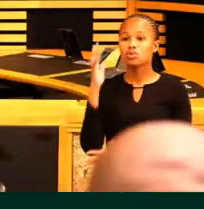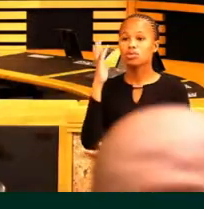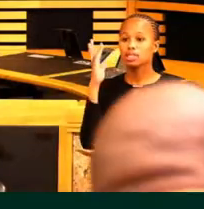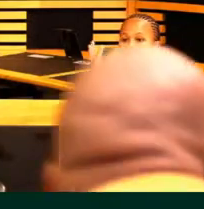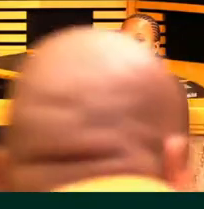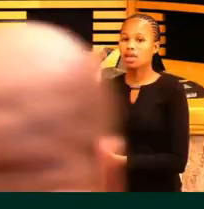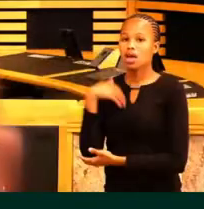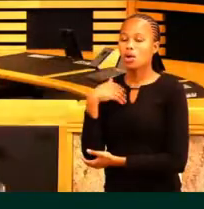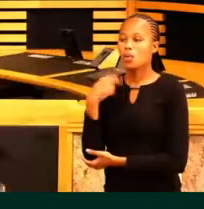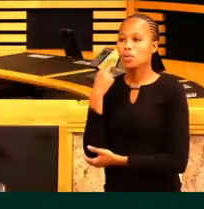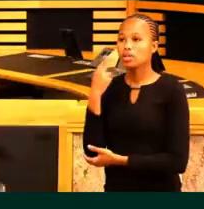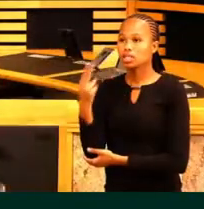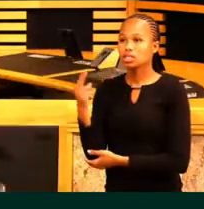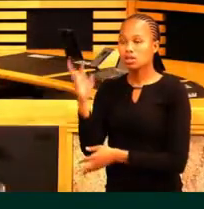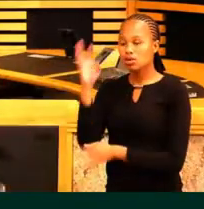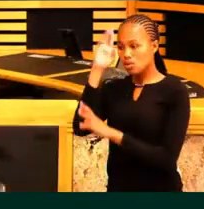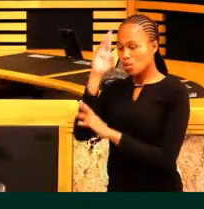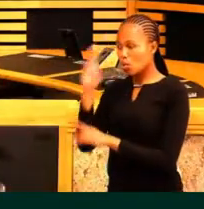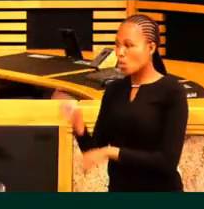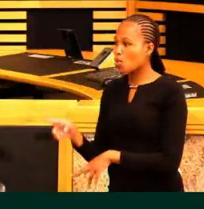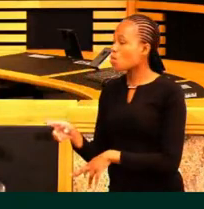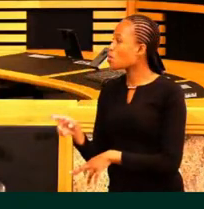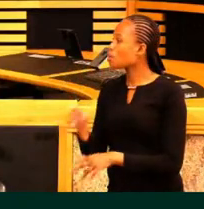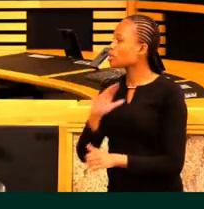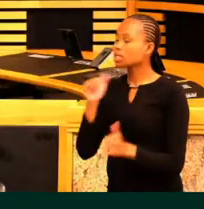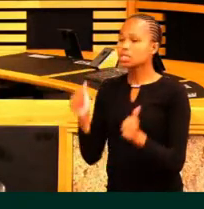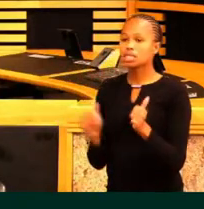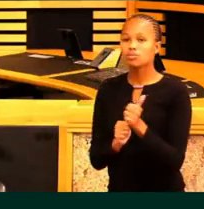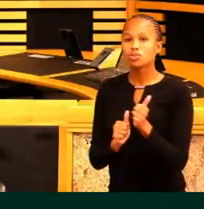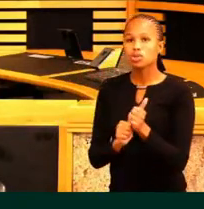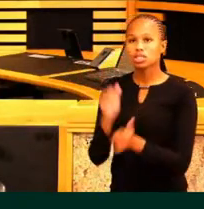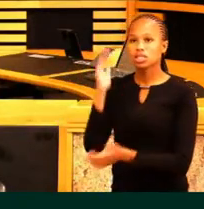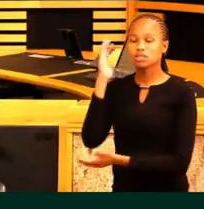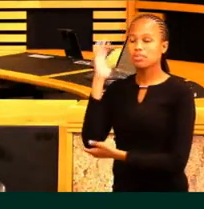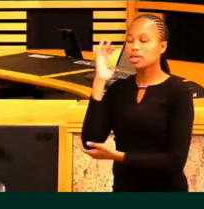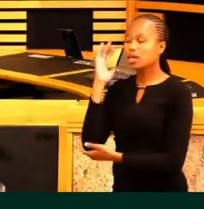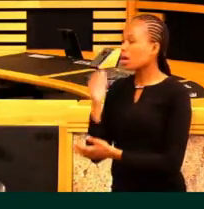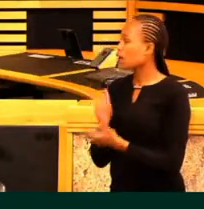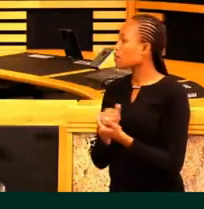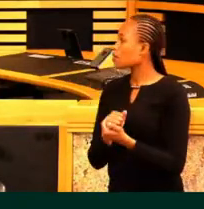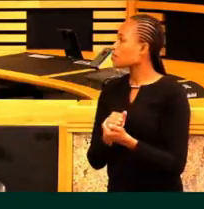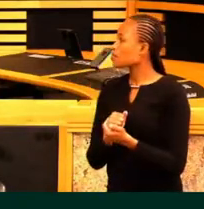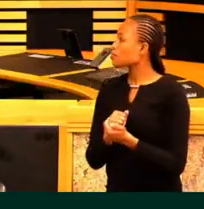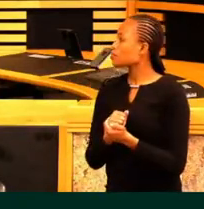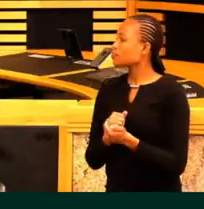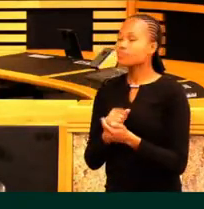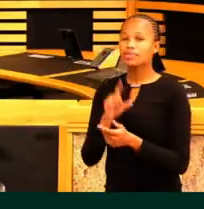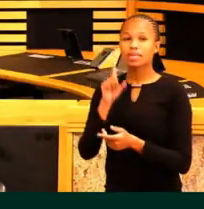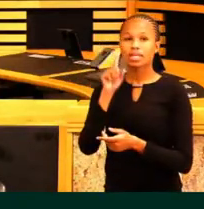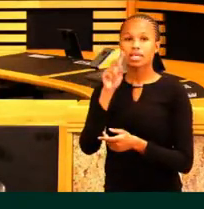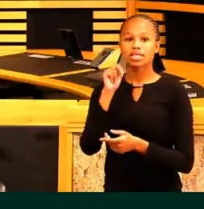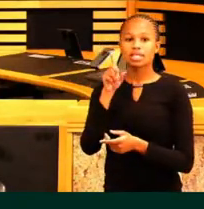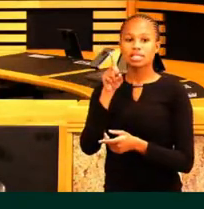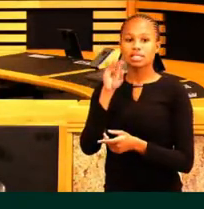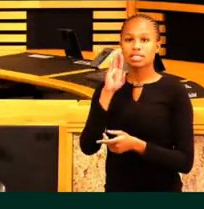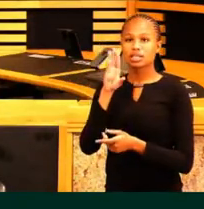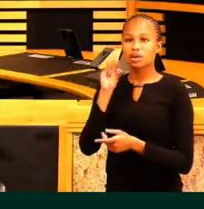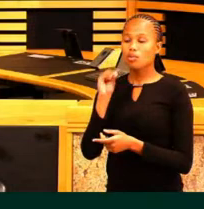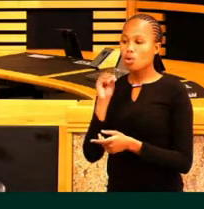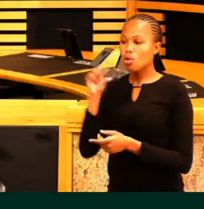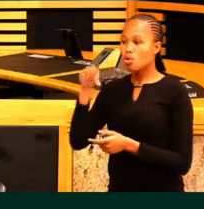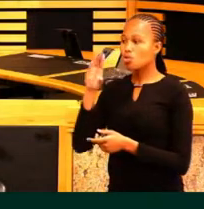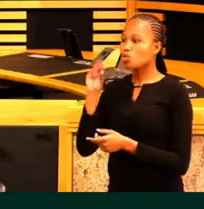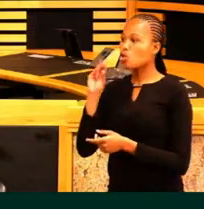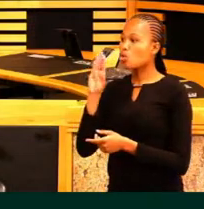The Honorable speed honorable Deputy speaker um the premiere of The